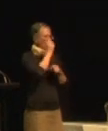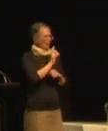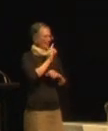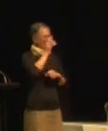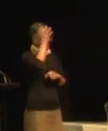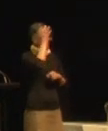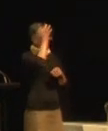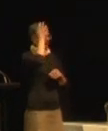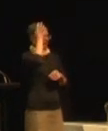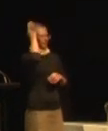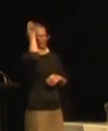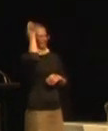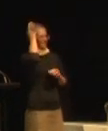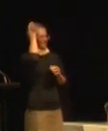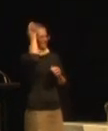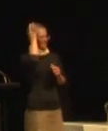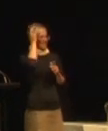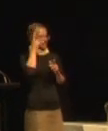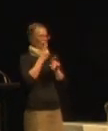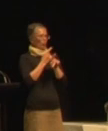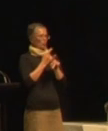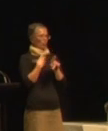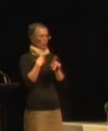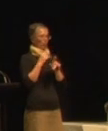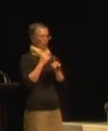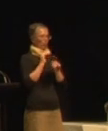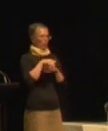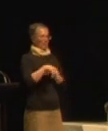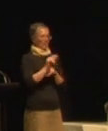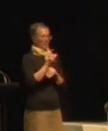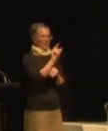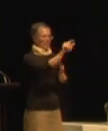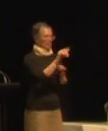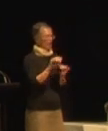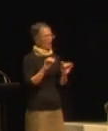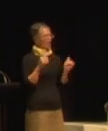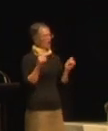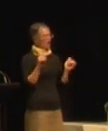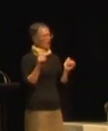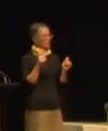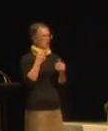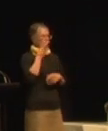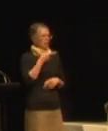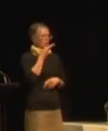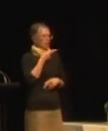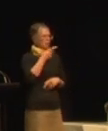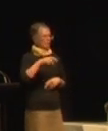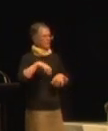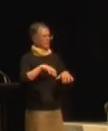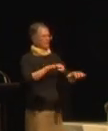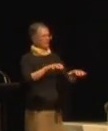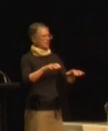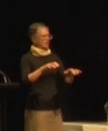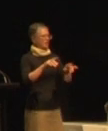but somewhere close to it. We'll come back to that. And this is an exercise I've done and had the privilege of doing in interesting